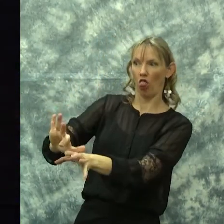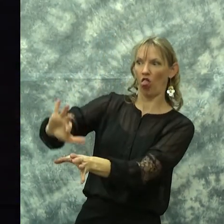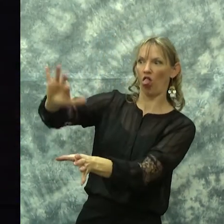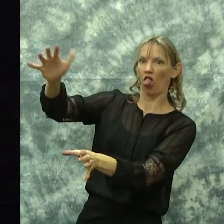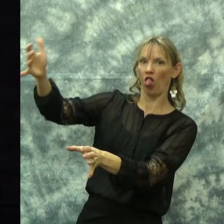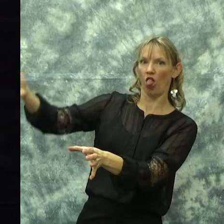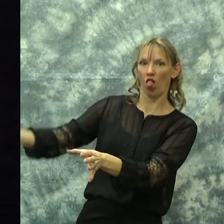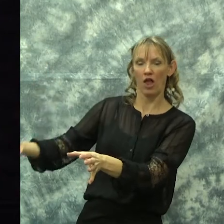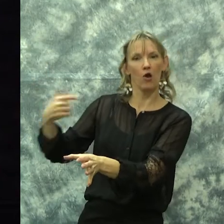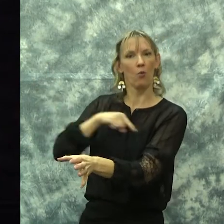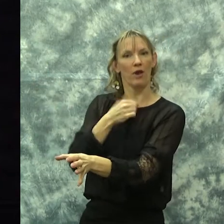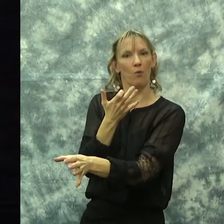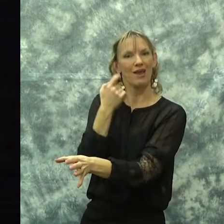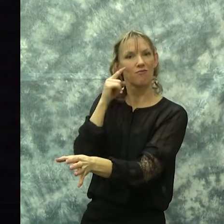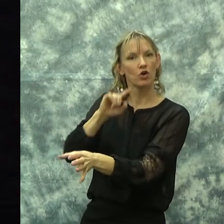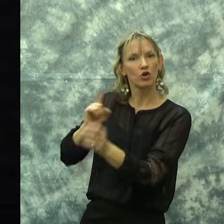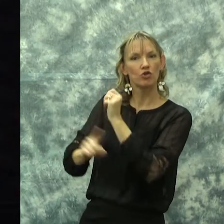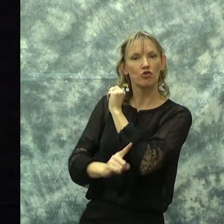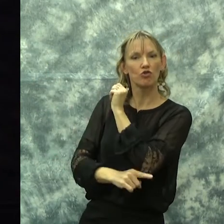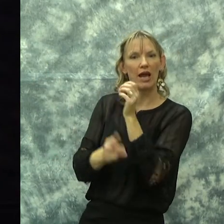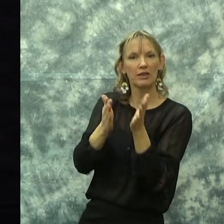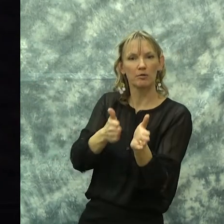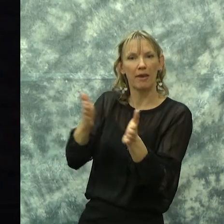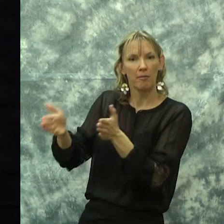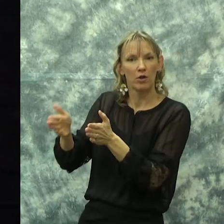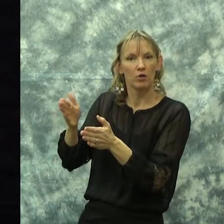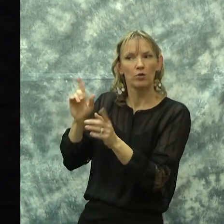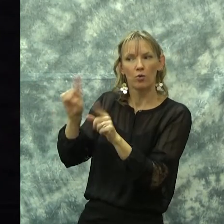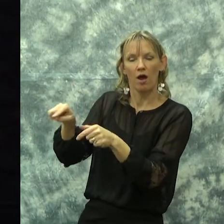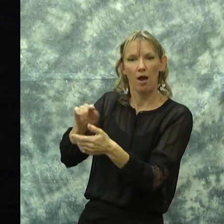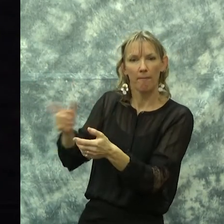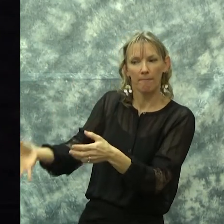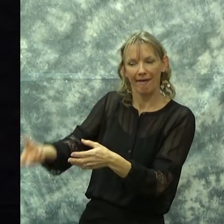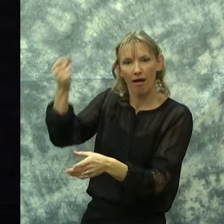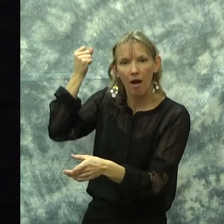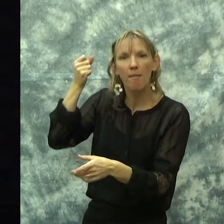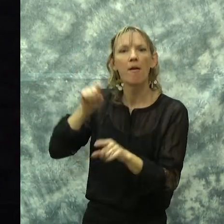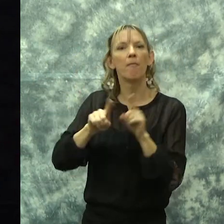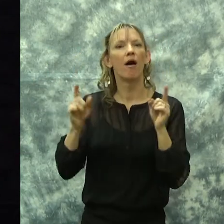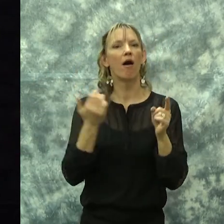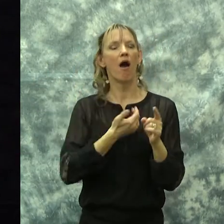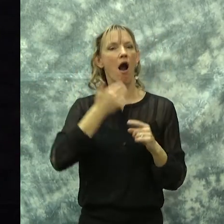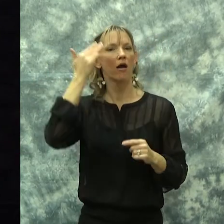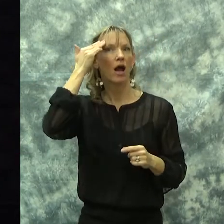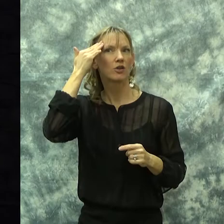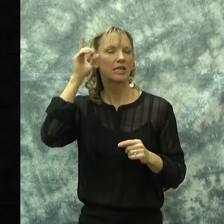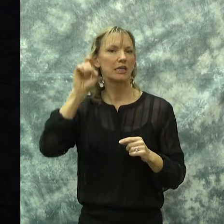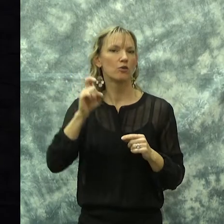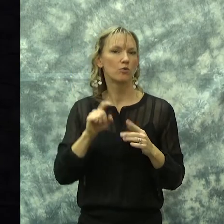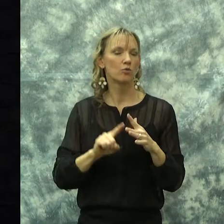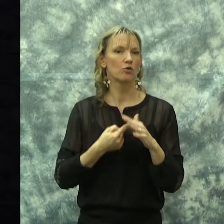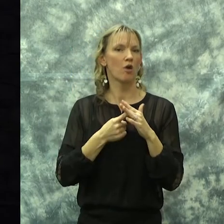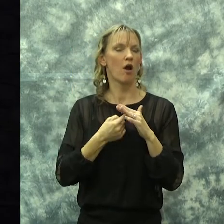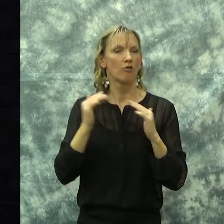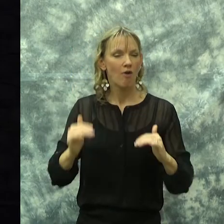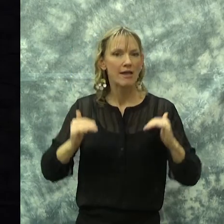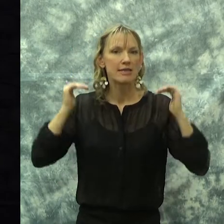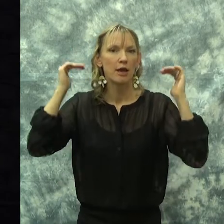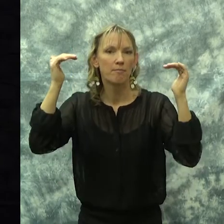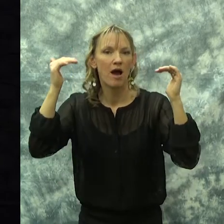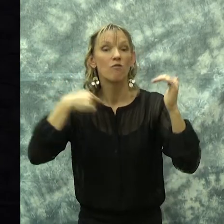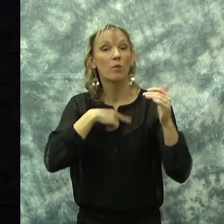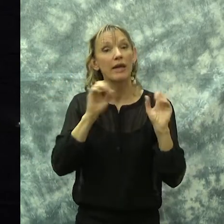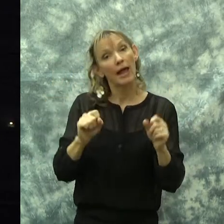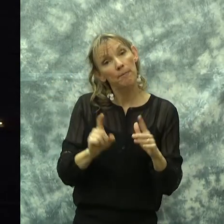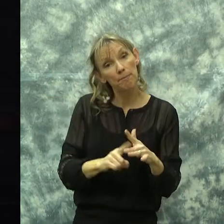come, and it's so busy, but we can begin to take our consciousness and begin to rise above it. We